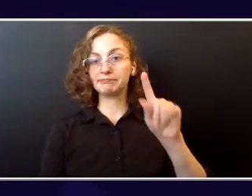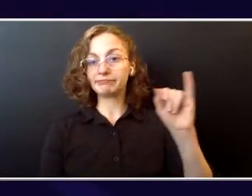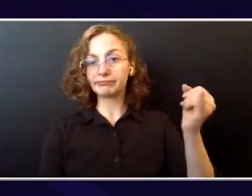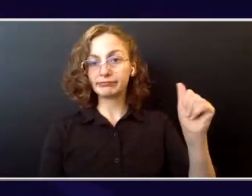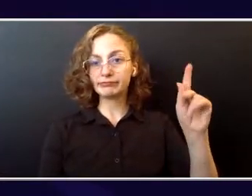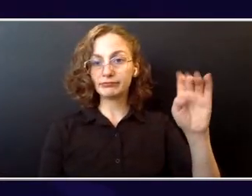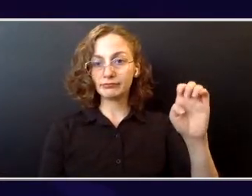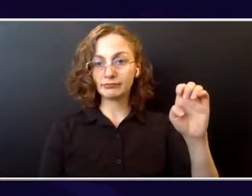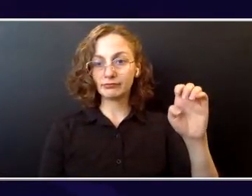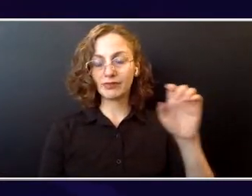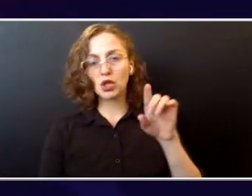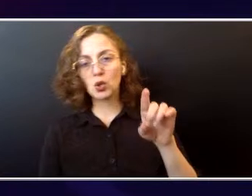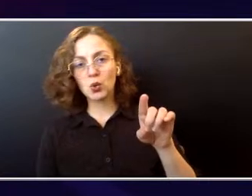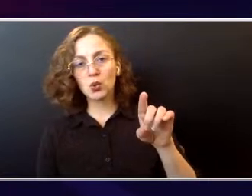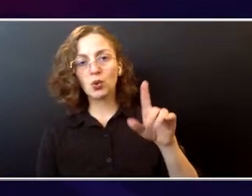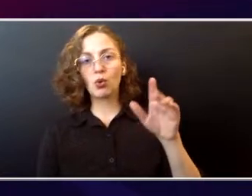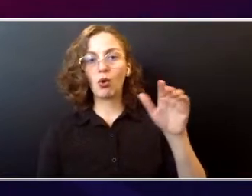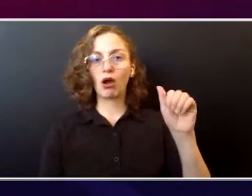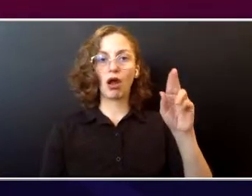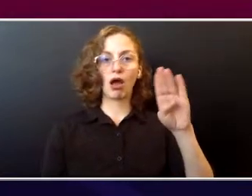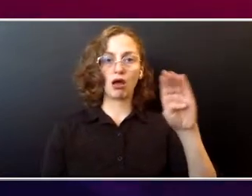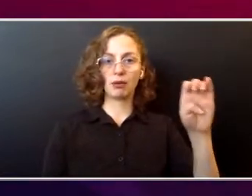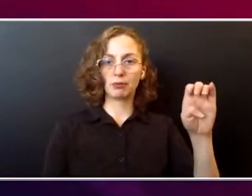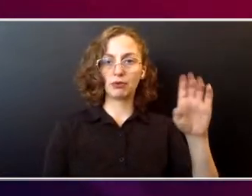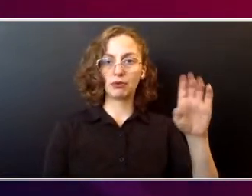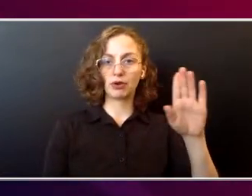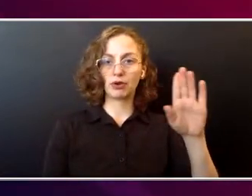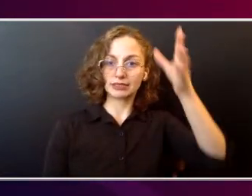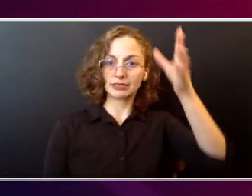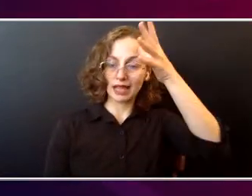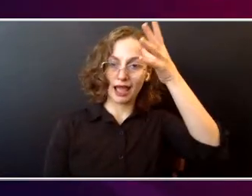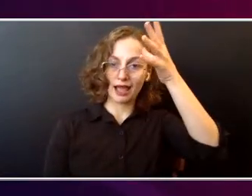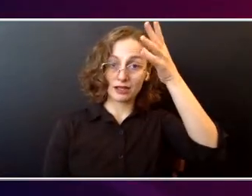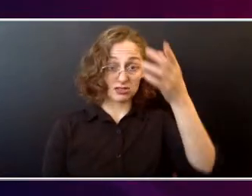any signs or symptoms that told you you had high